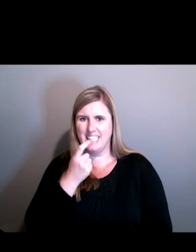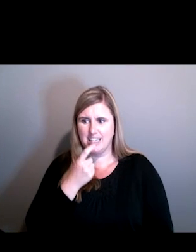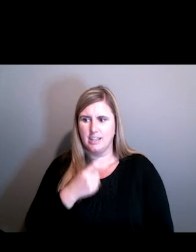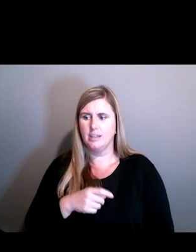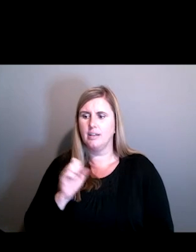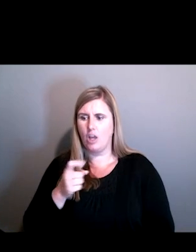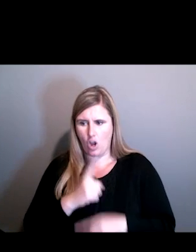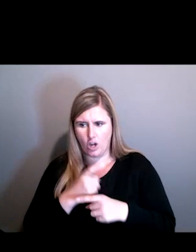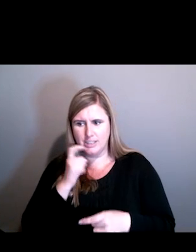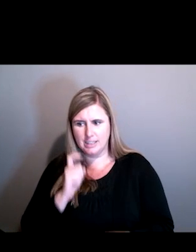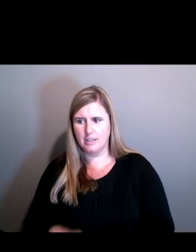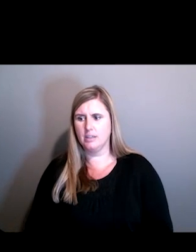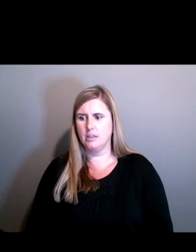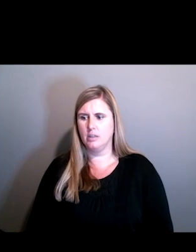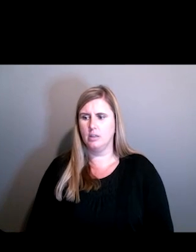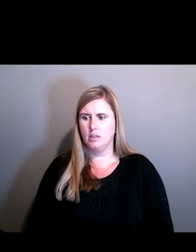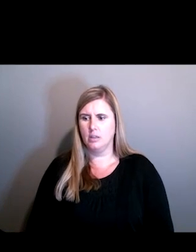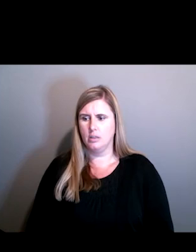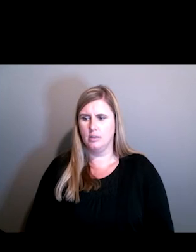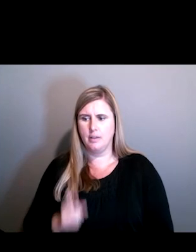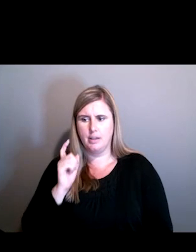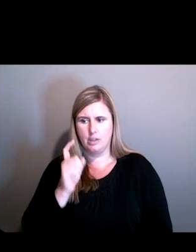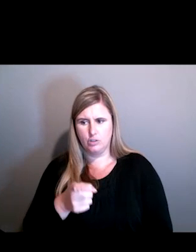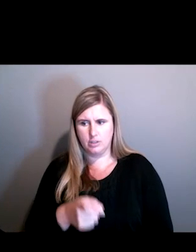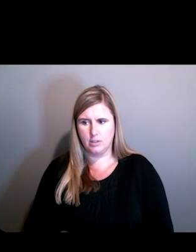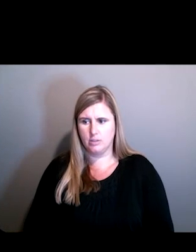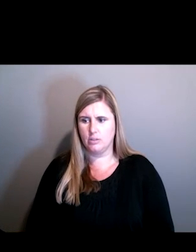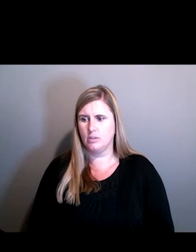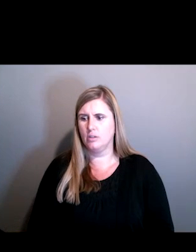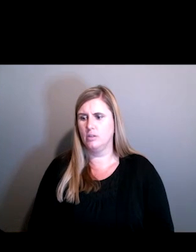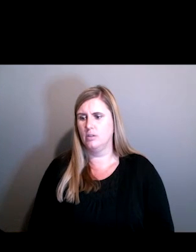And what are these? Cheese. They are cheese. Here's your seltzer.